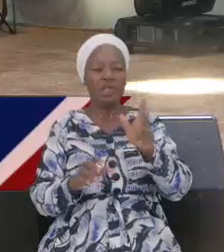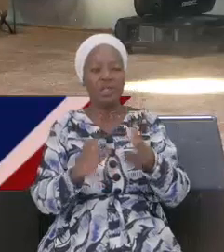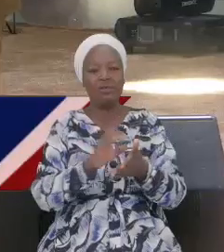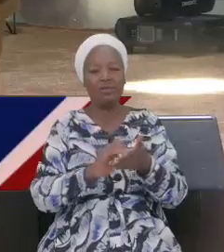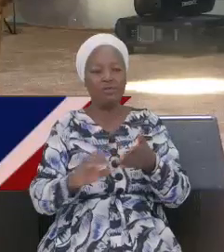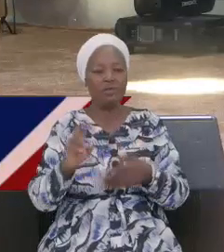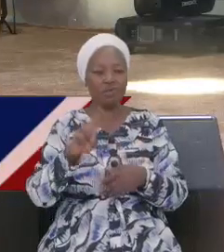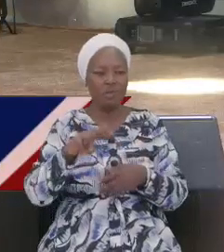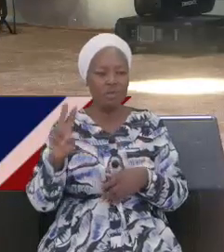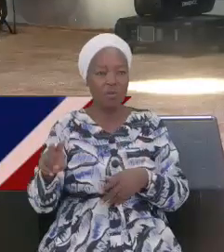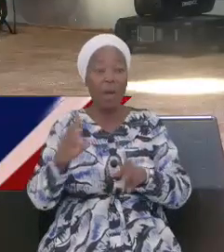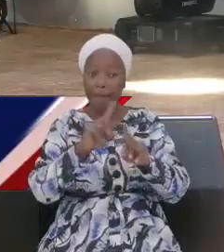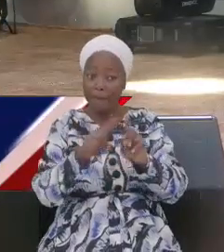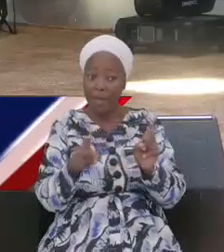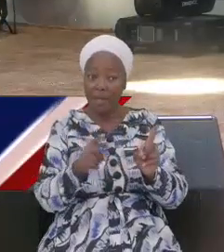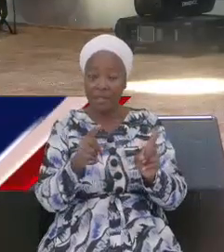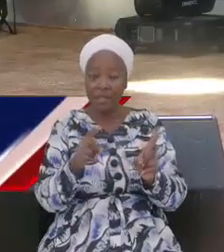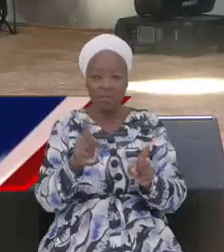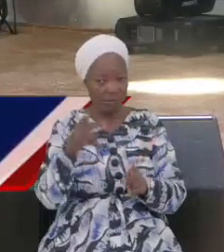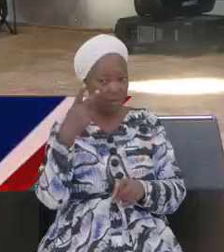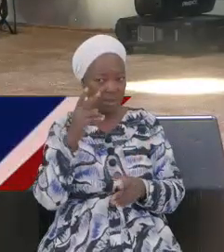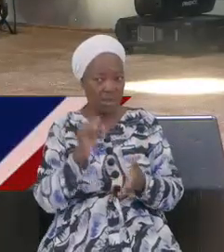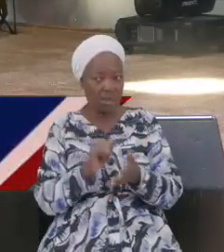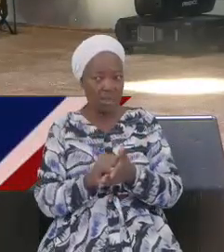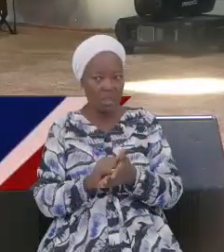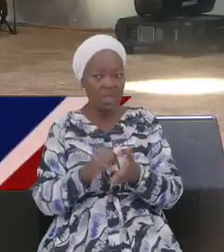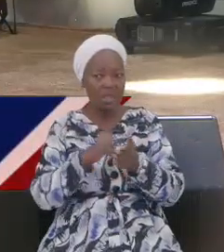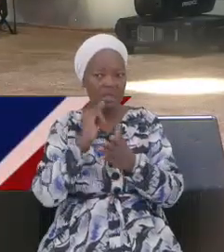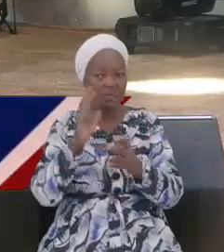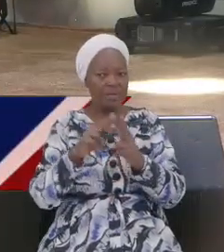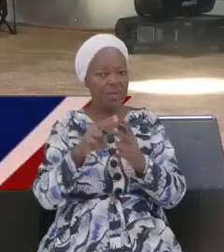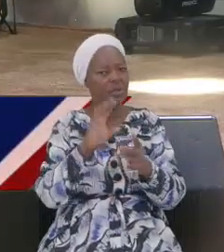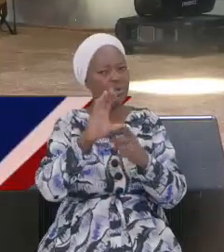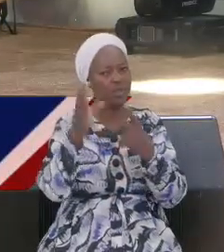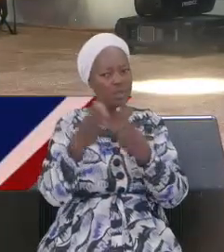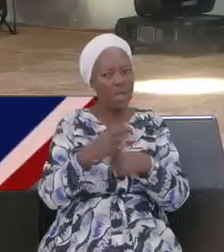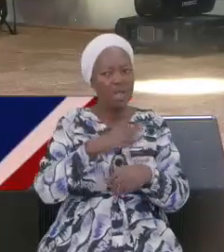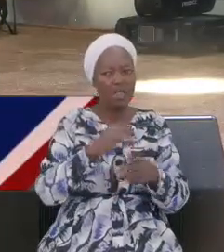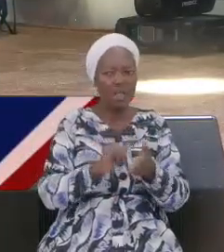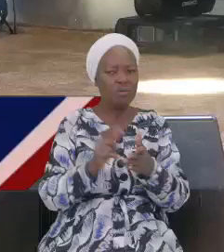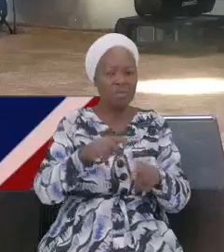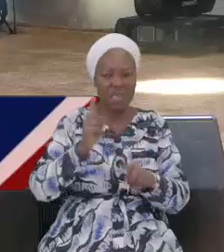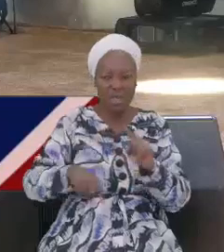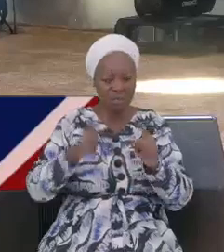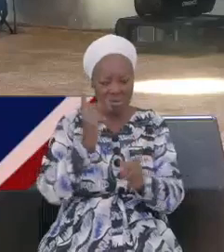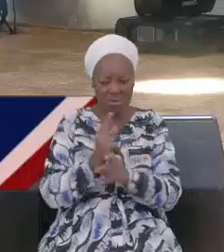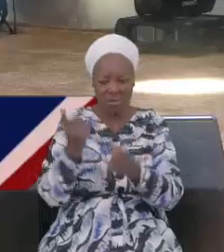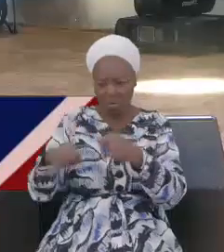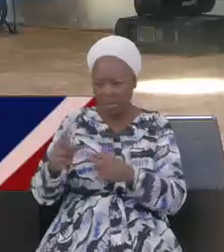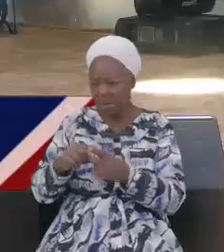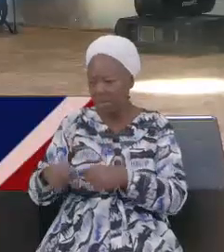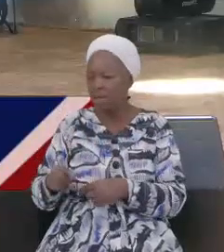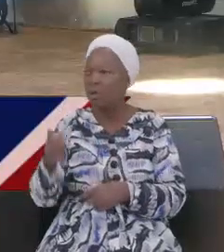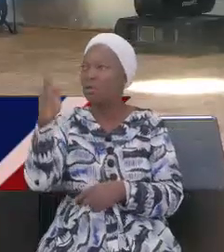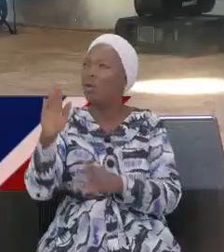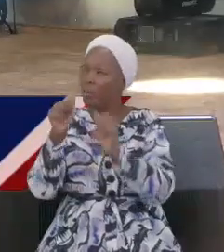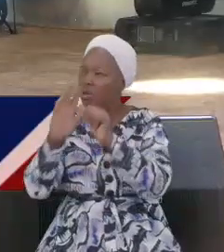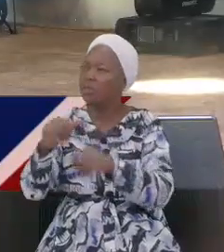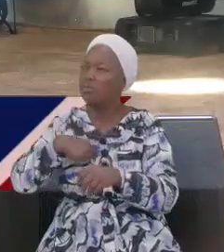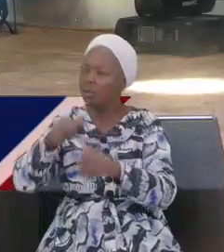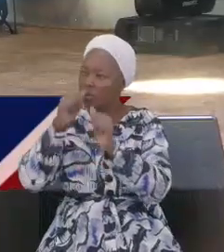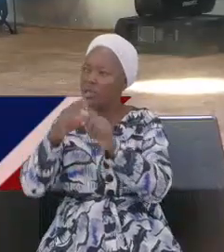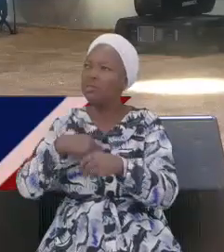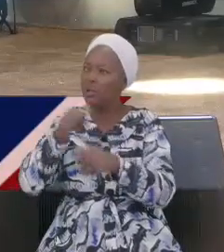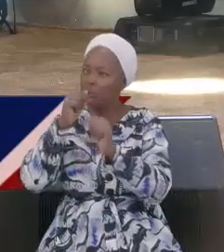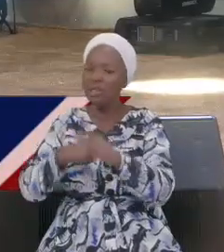but if you see that it's conditional. We cannot just come and say, God bless me, bless me, bless me.